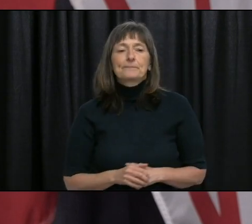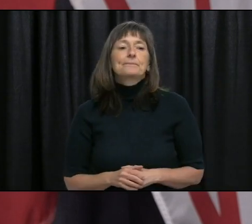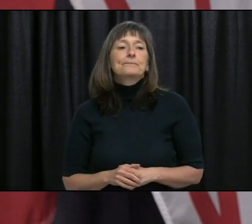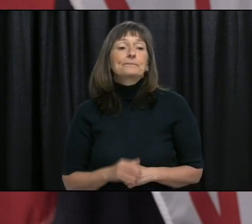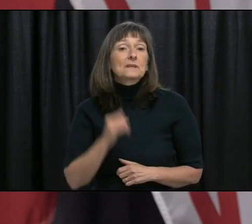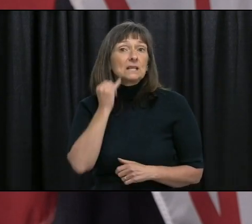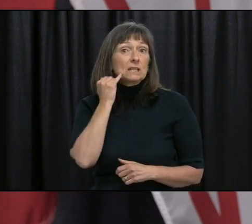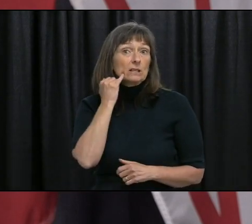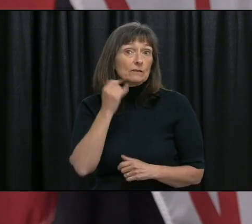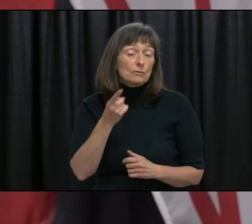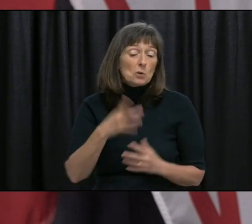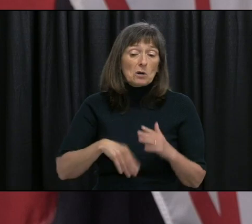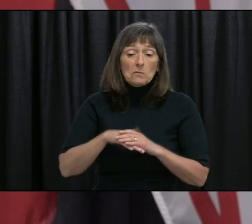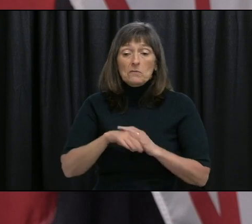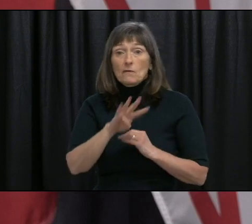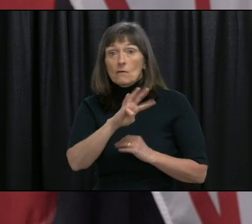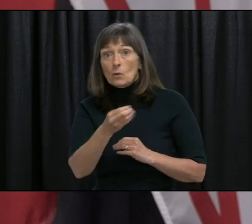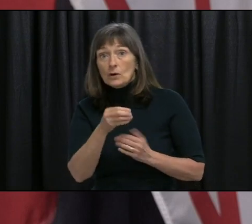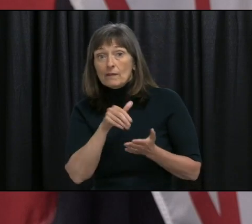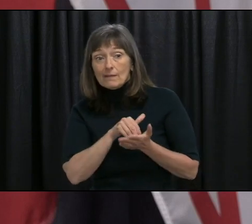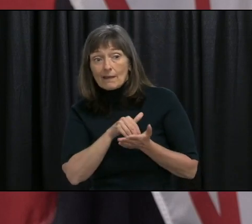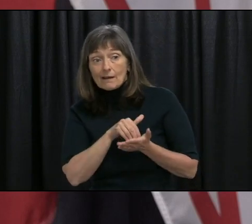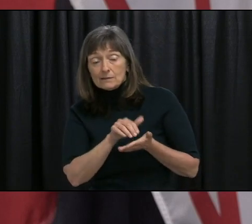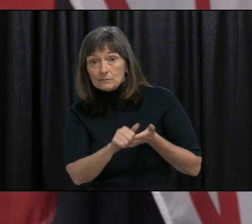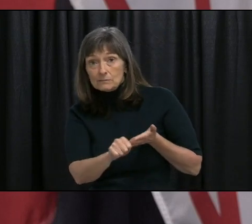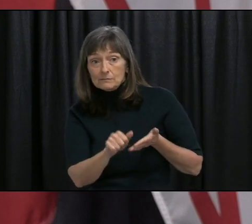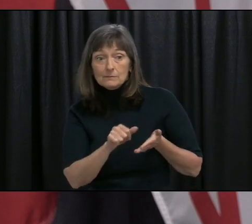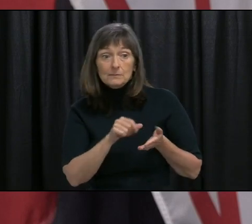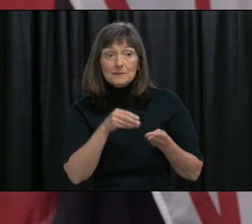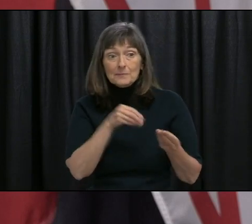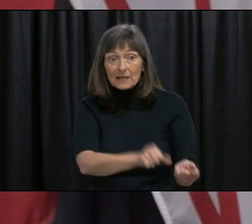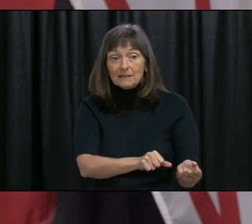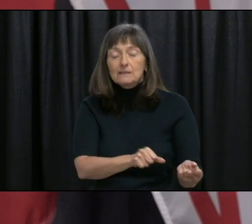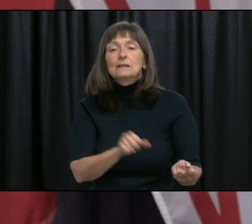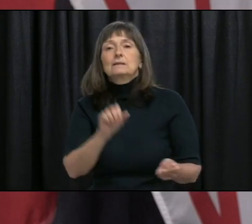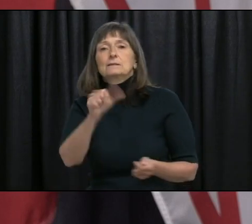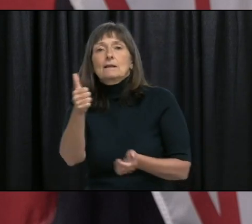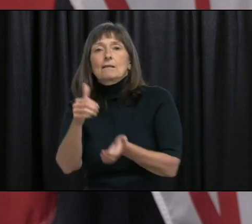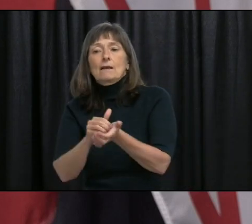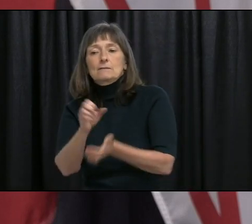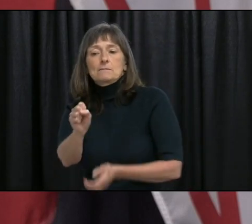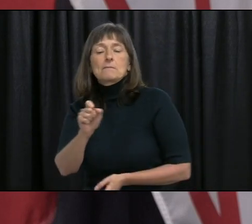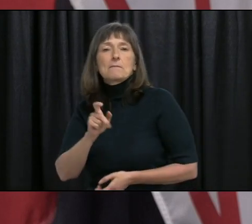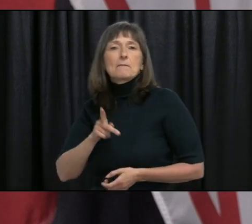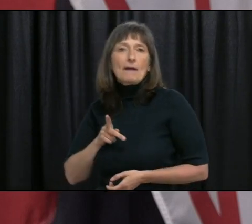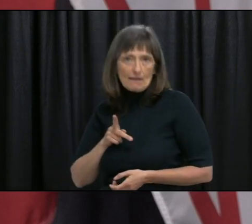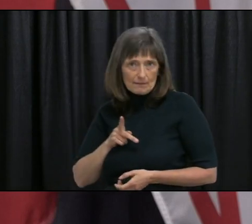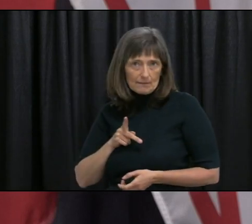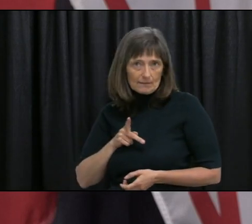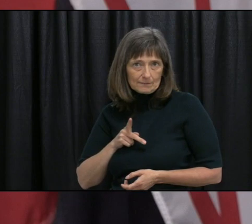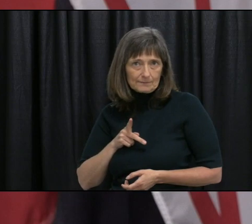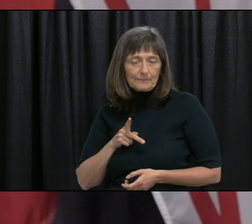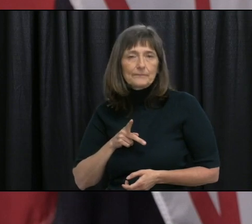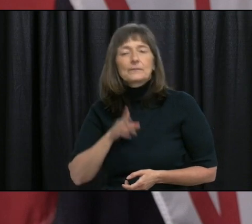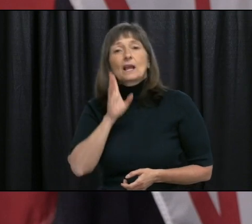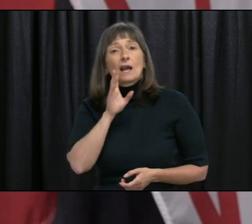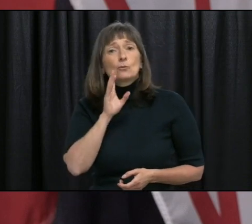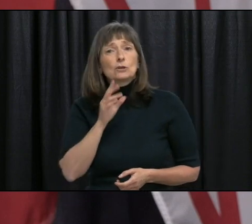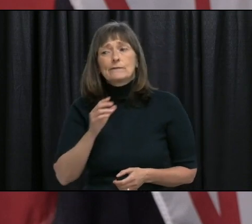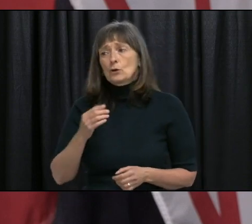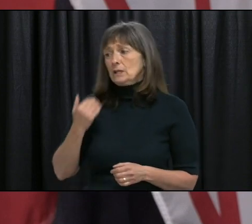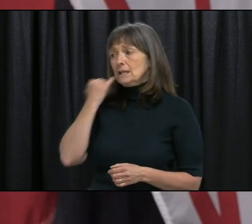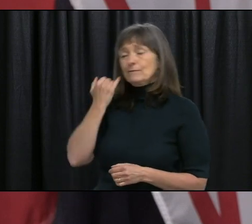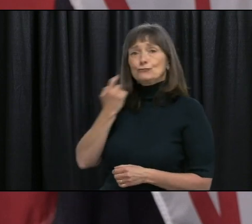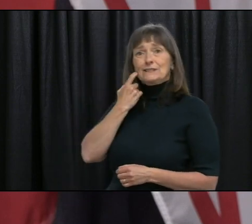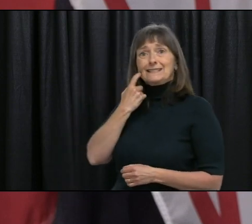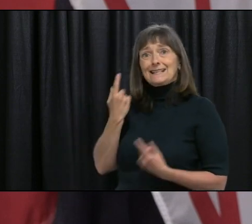going to spend up to $40,000, you can get a $10,000 rebate. Of course, that can be all prorated as well. This is really a way to